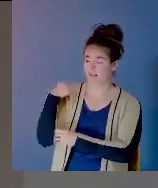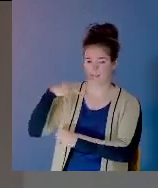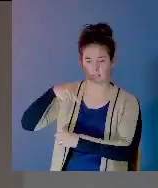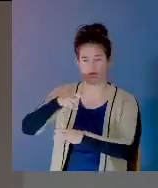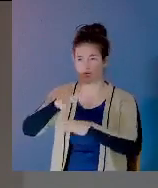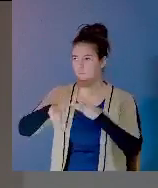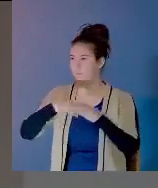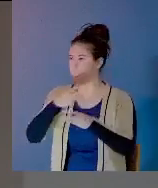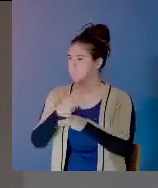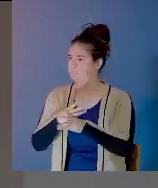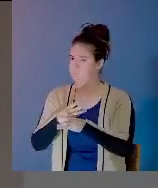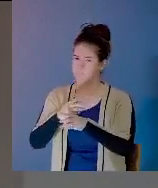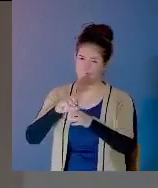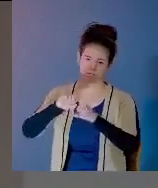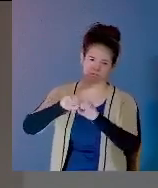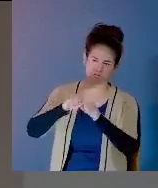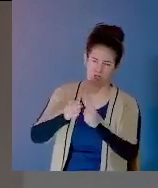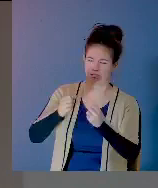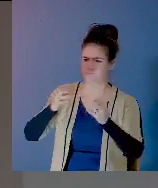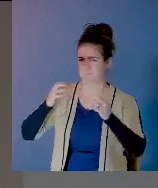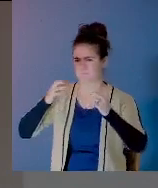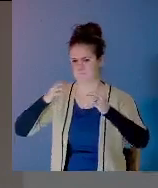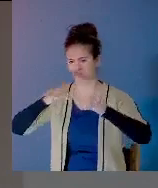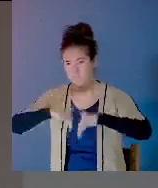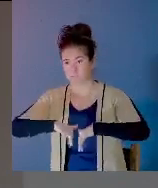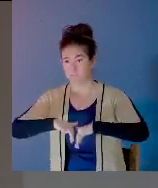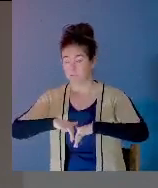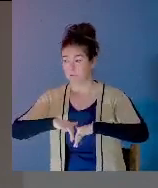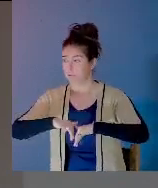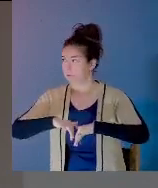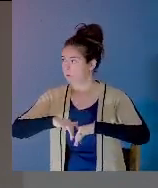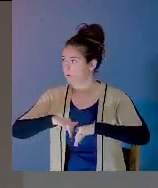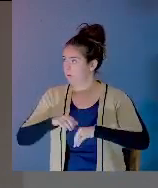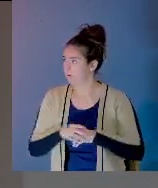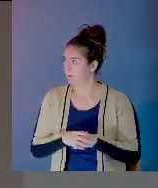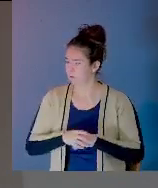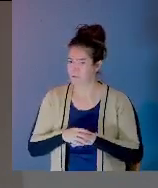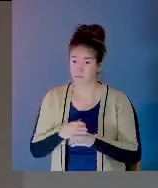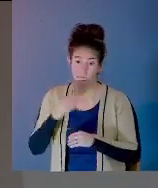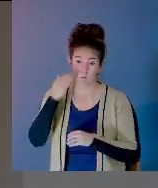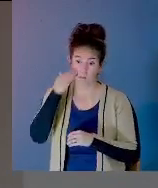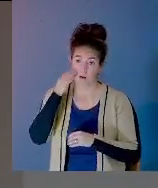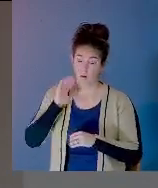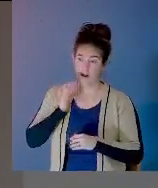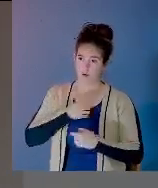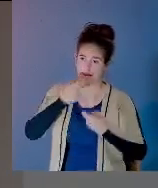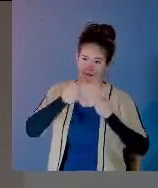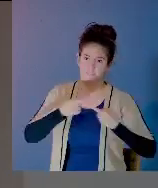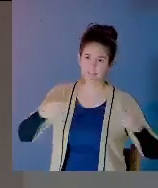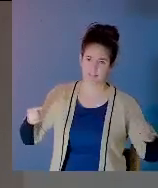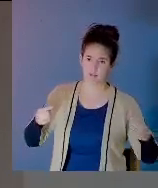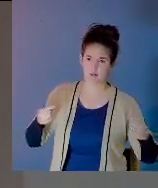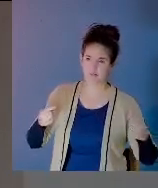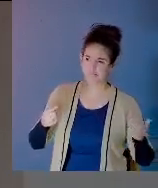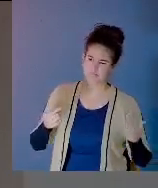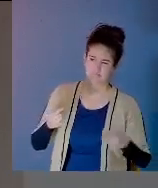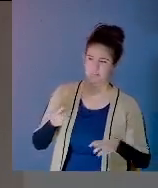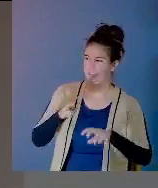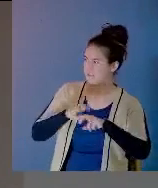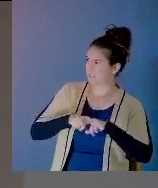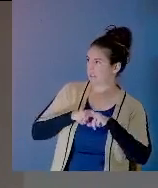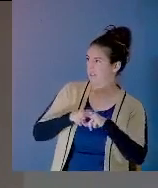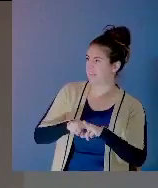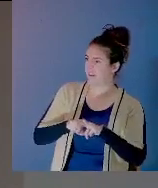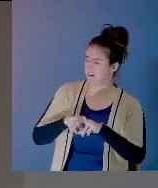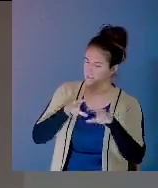world where the adversary is nothing more than a squatter who has taken over this planet that God brought redemption